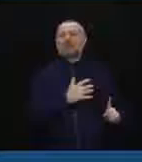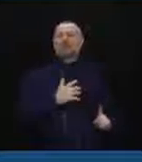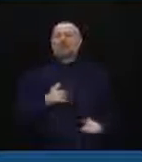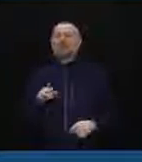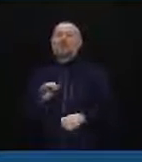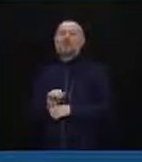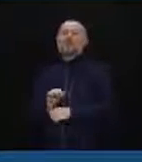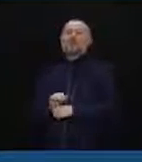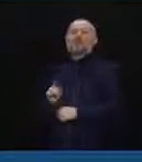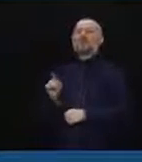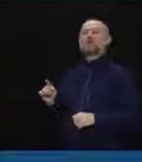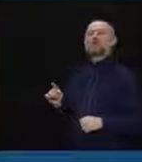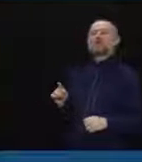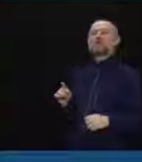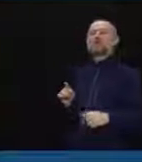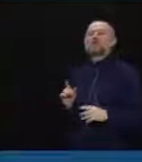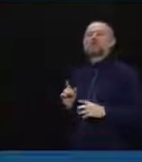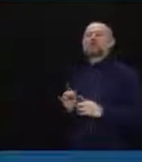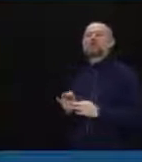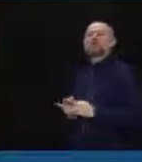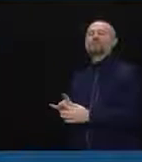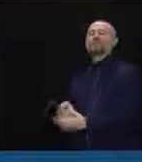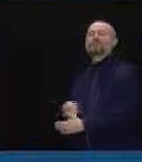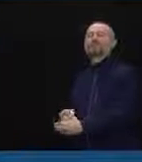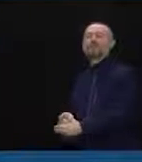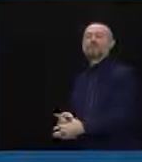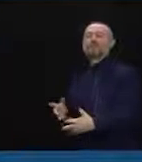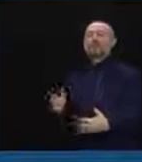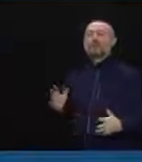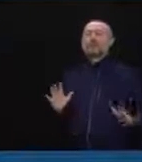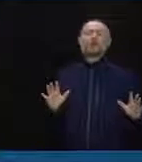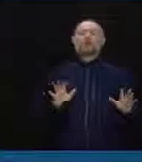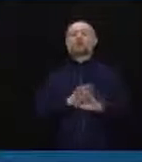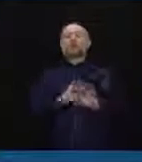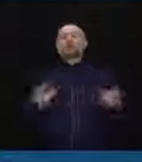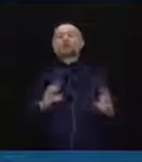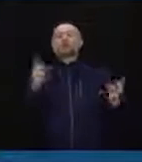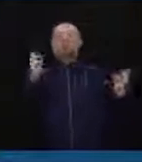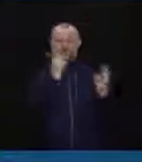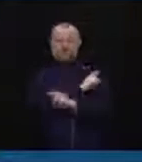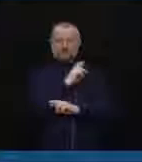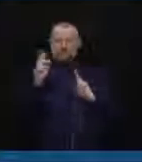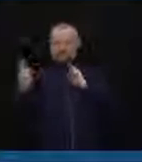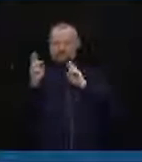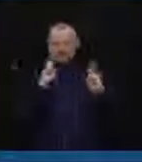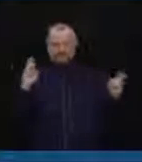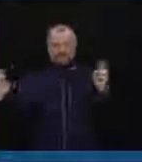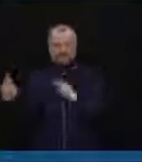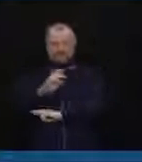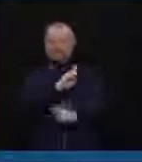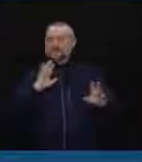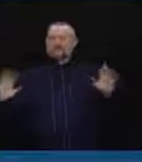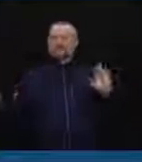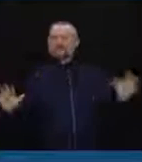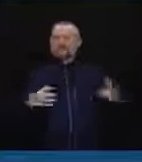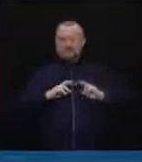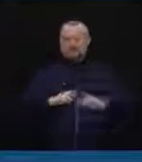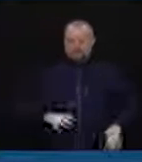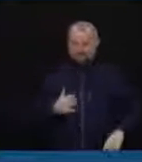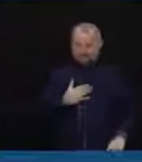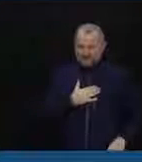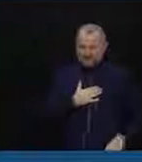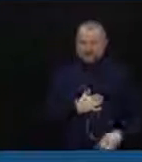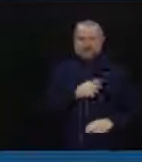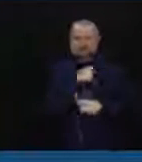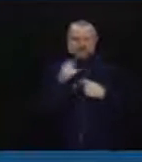someone is criticized. We have to respect each individual's right to assess their own risk. You don't know if someone doesn't